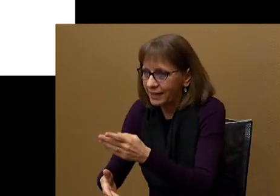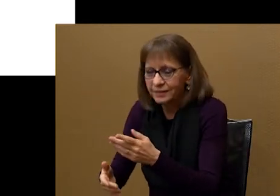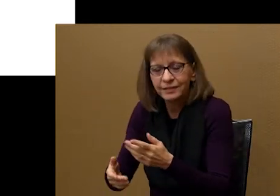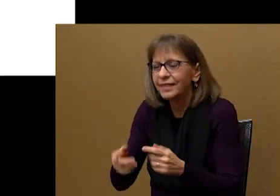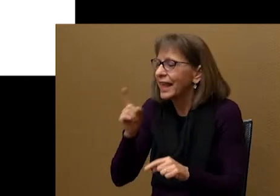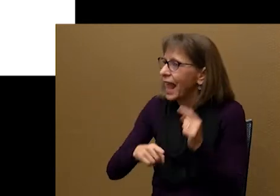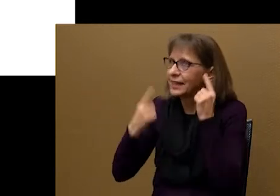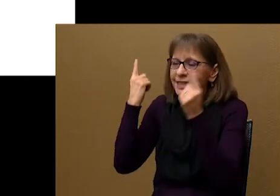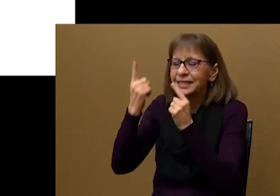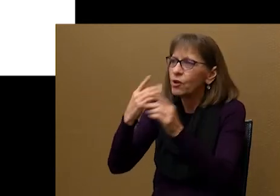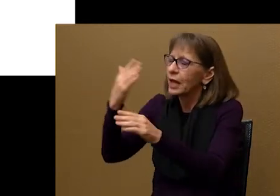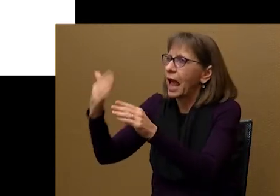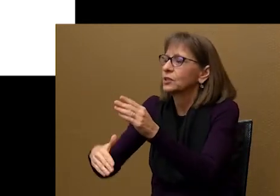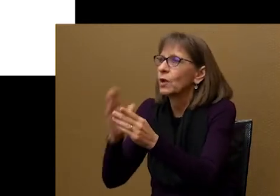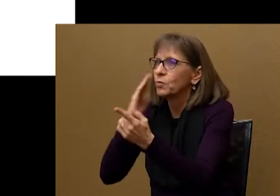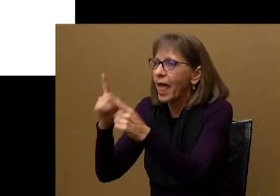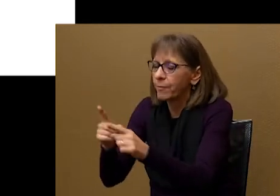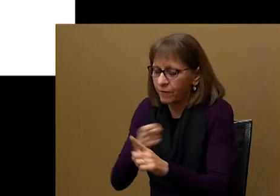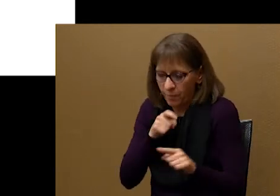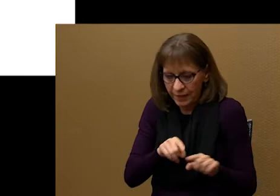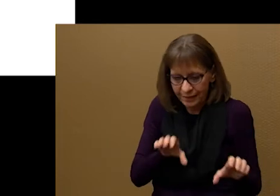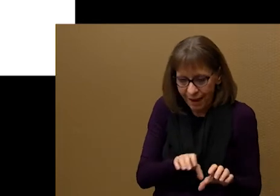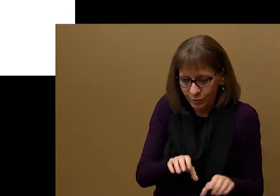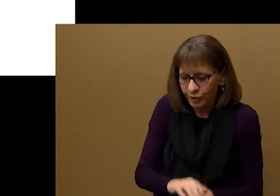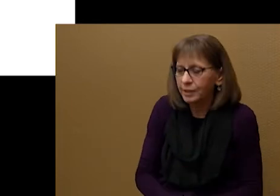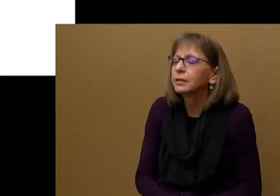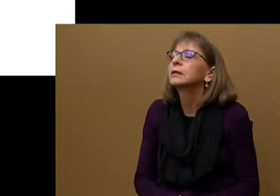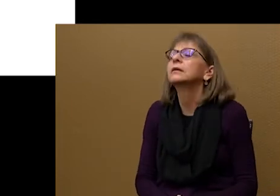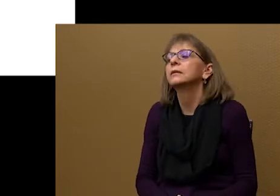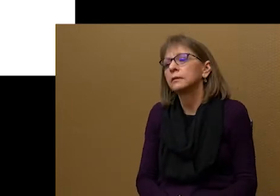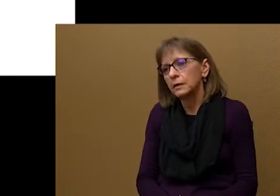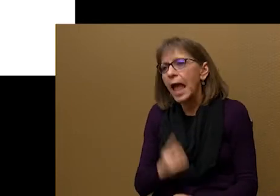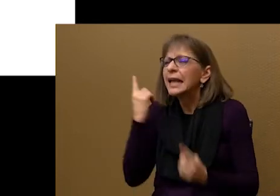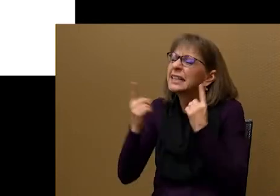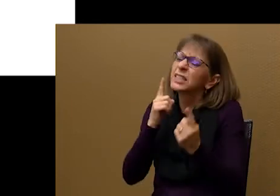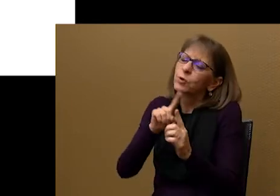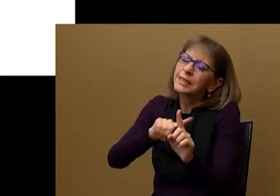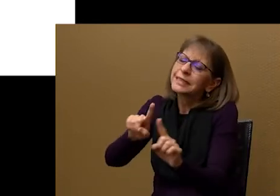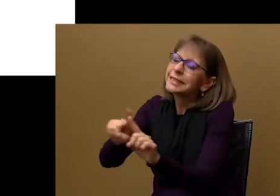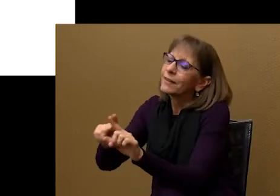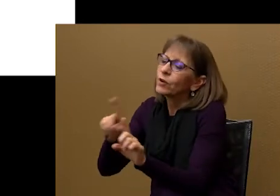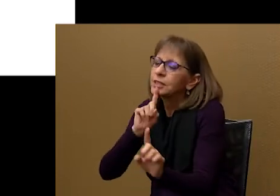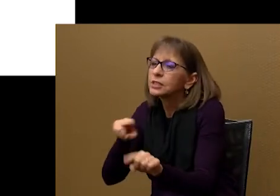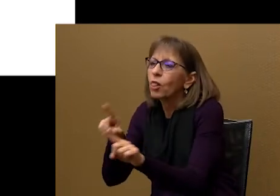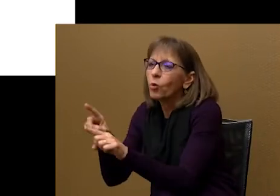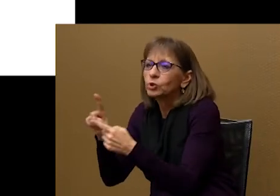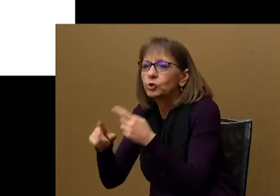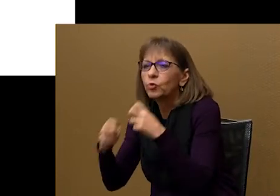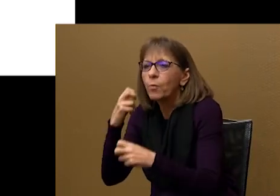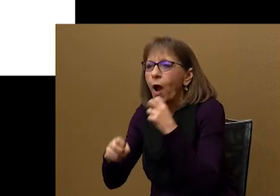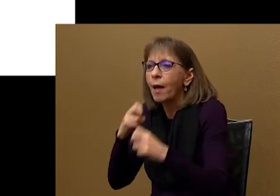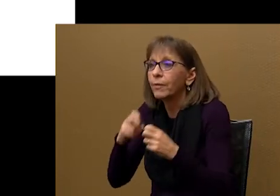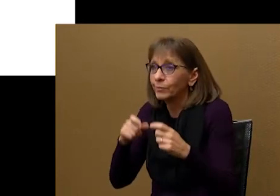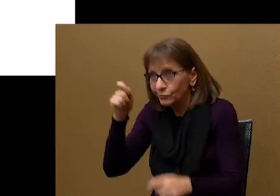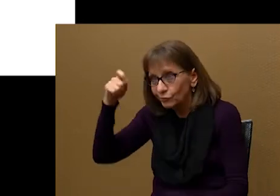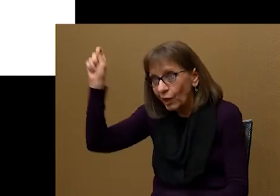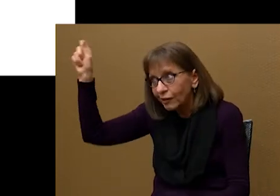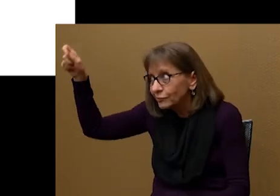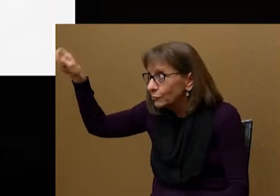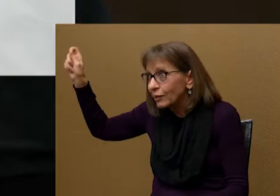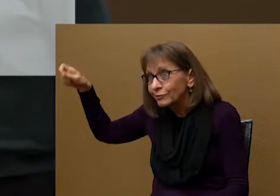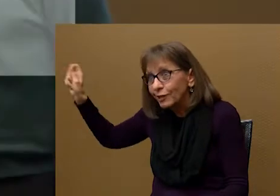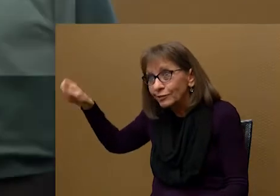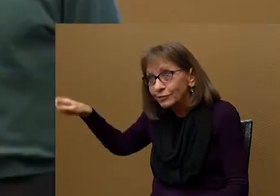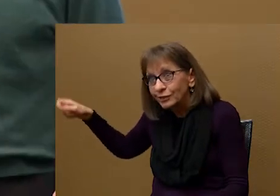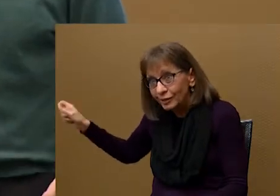or consequences, considering consequences, possibilities, difficulty considering a range of solutions to a problem, right? Check, check,